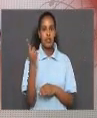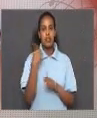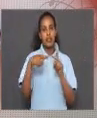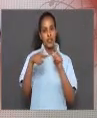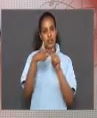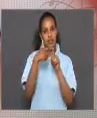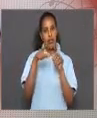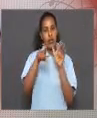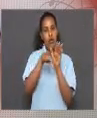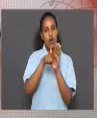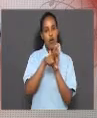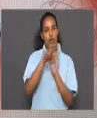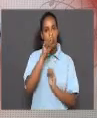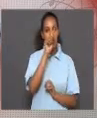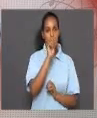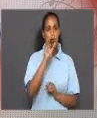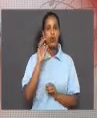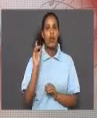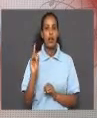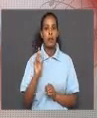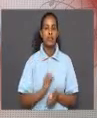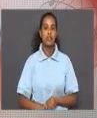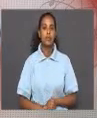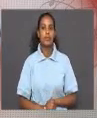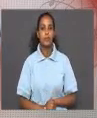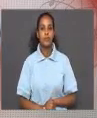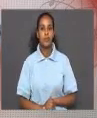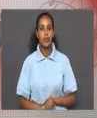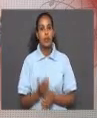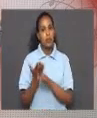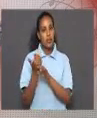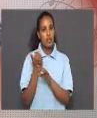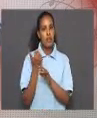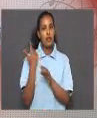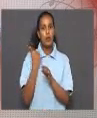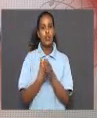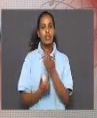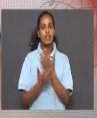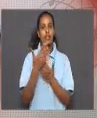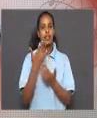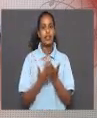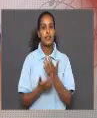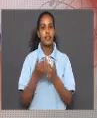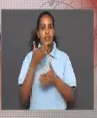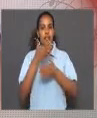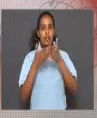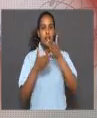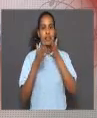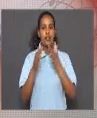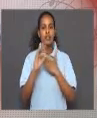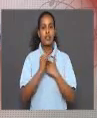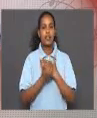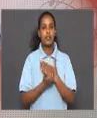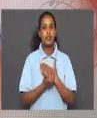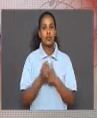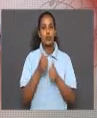the second law of thermodynamics. Previously, we discussed standard